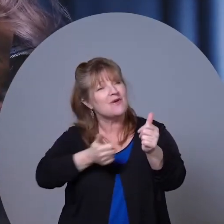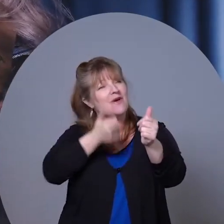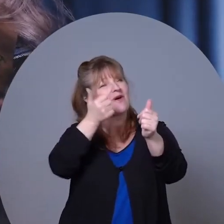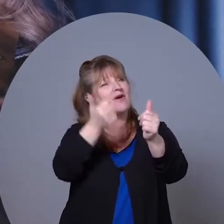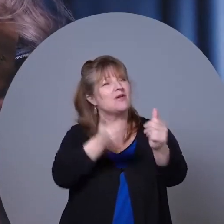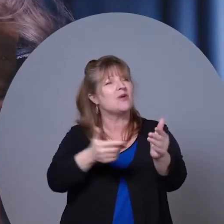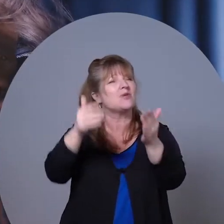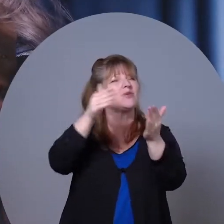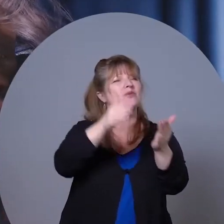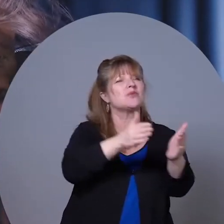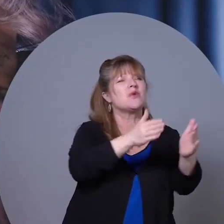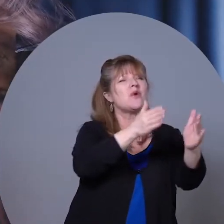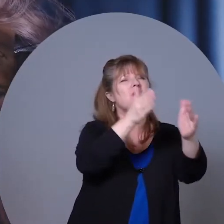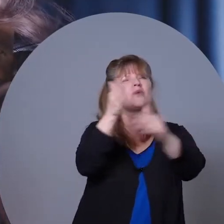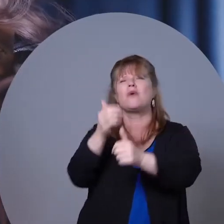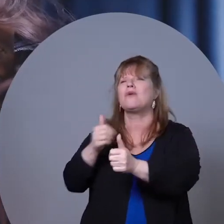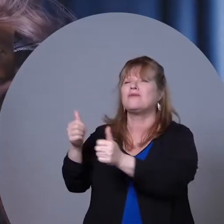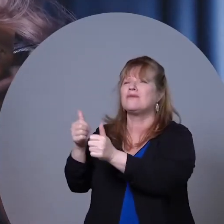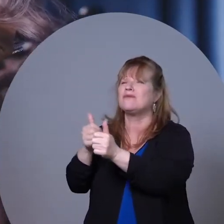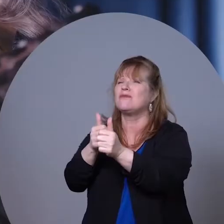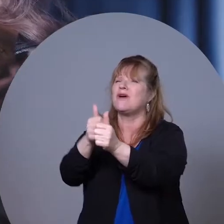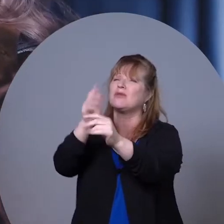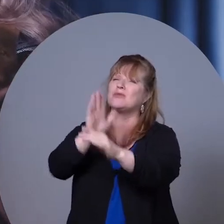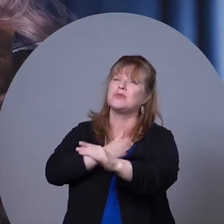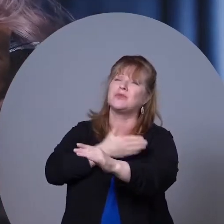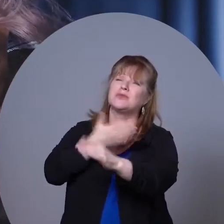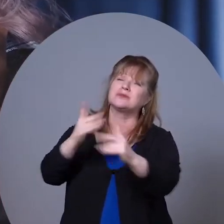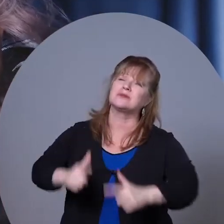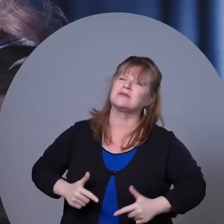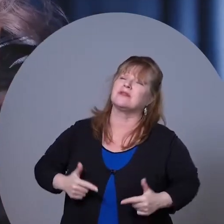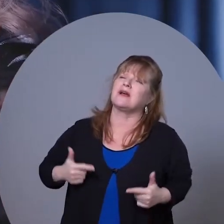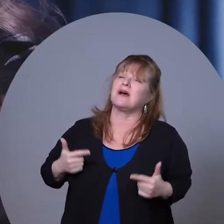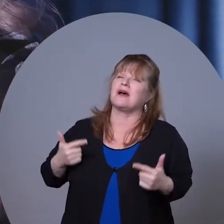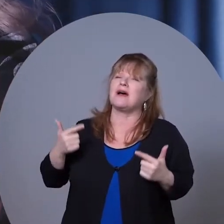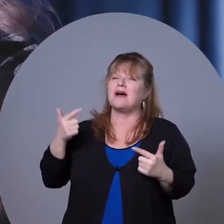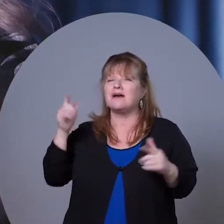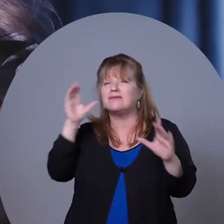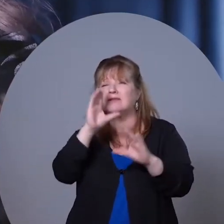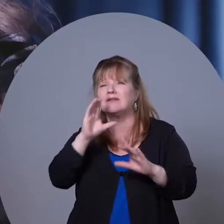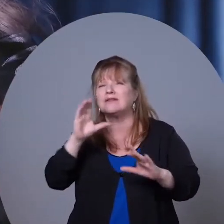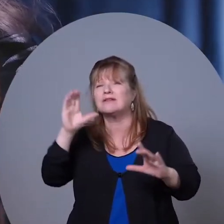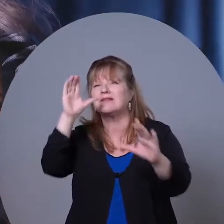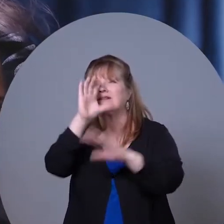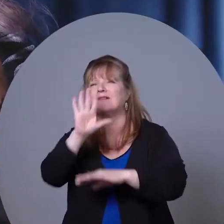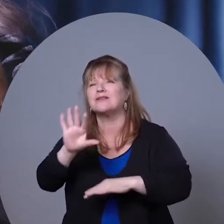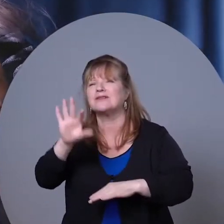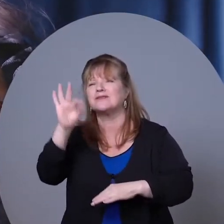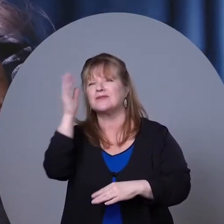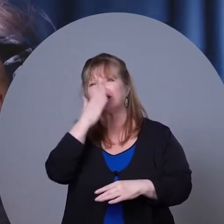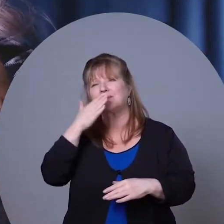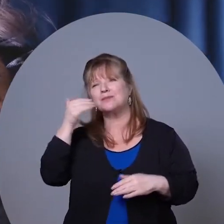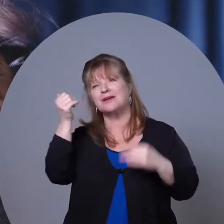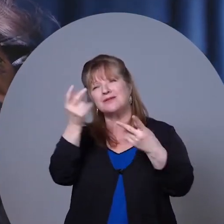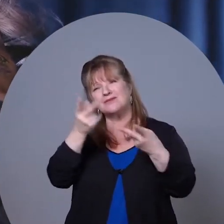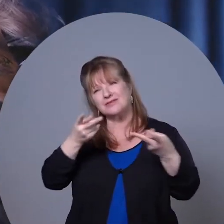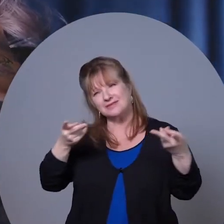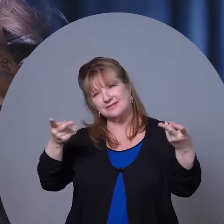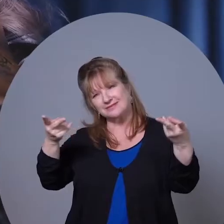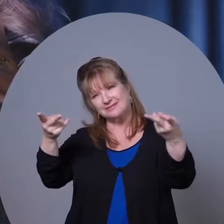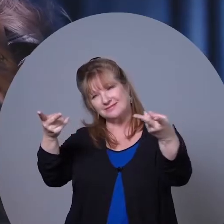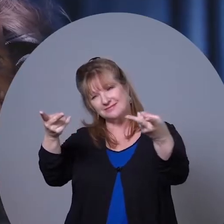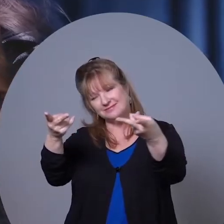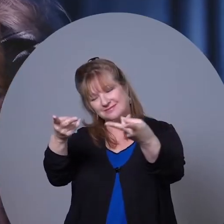the road, follow the melody to the other side